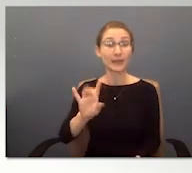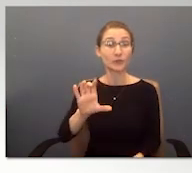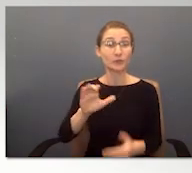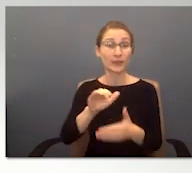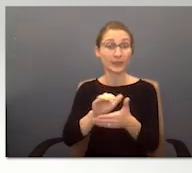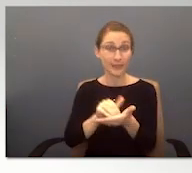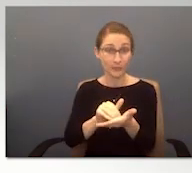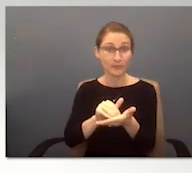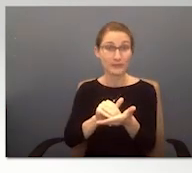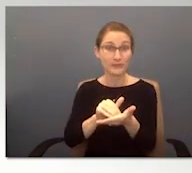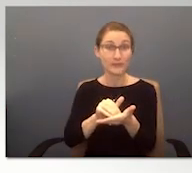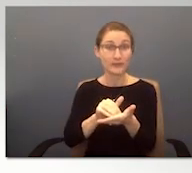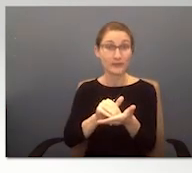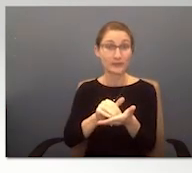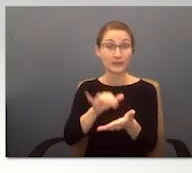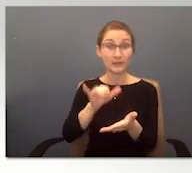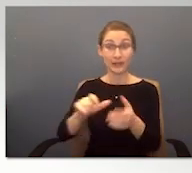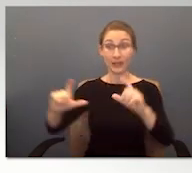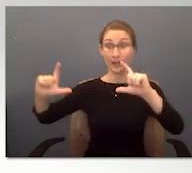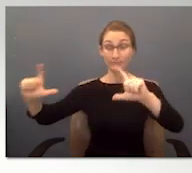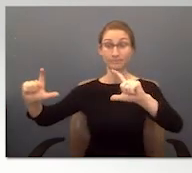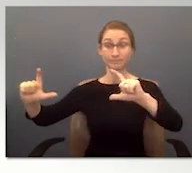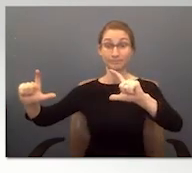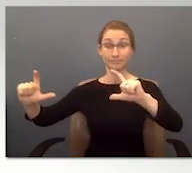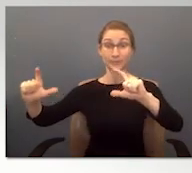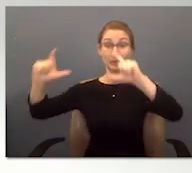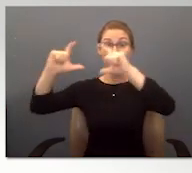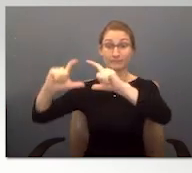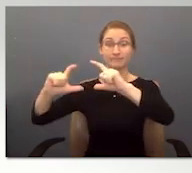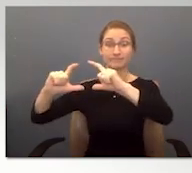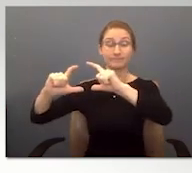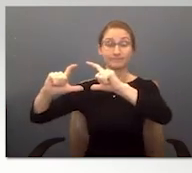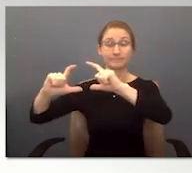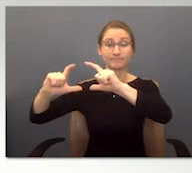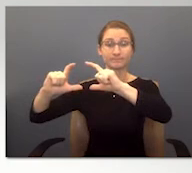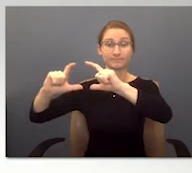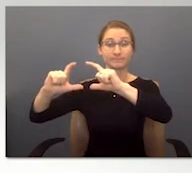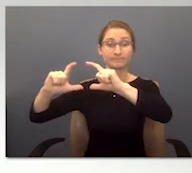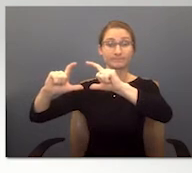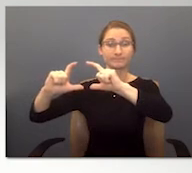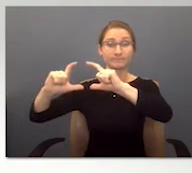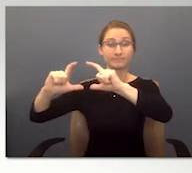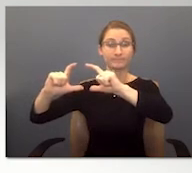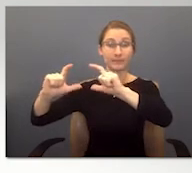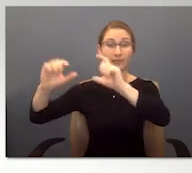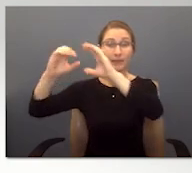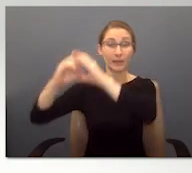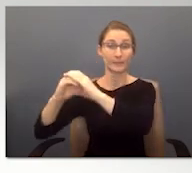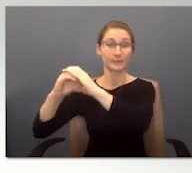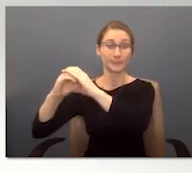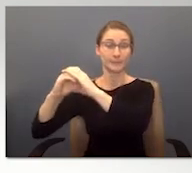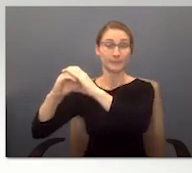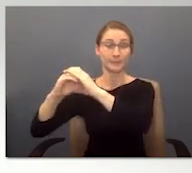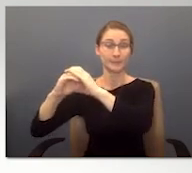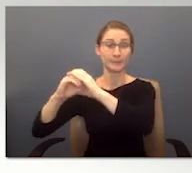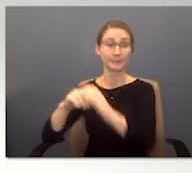800,000. Okay, this circle here are children and youth with special health care needs. And then of those, a much smaller